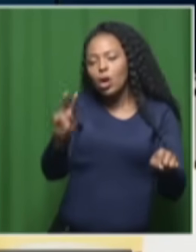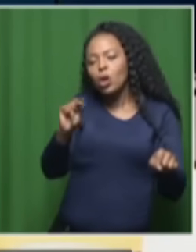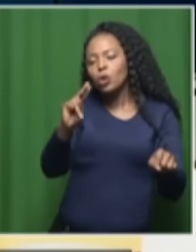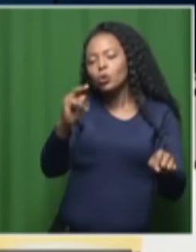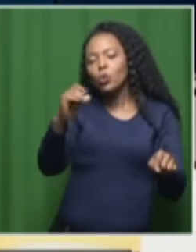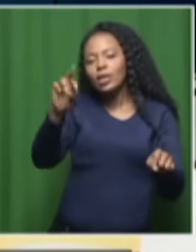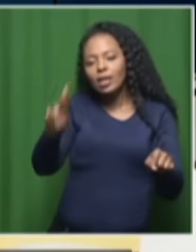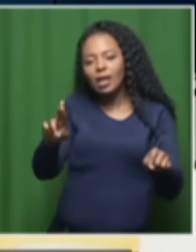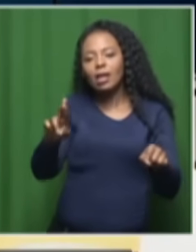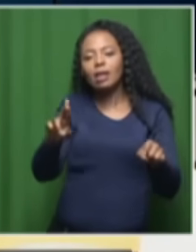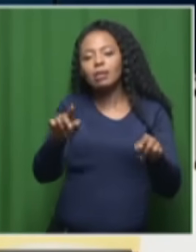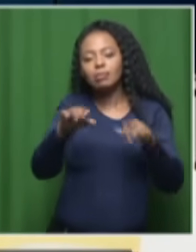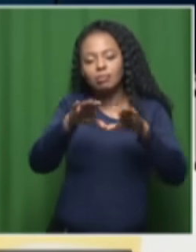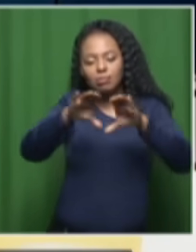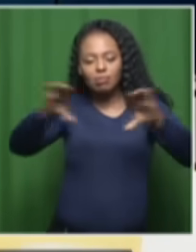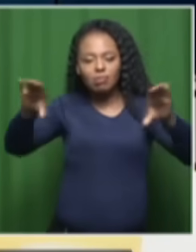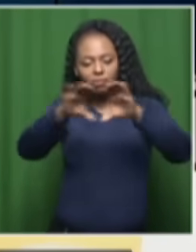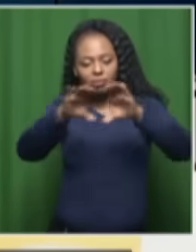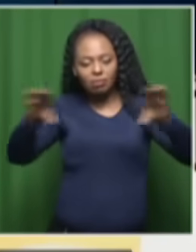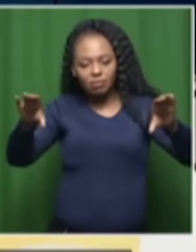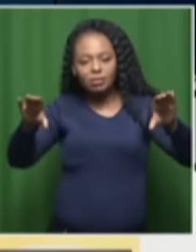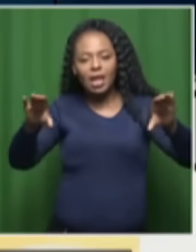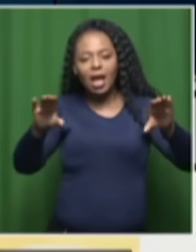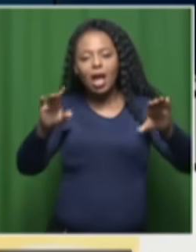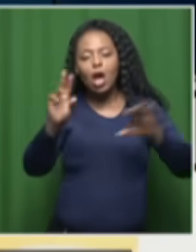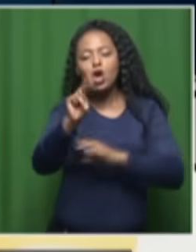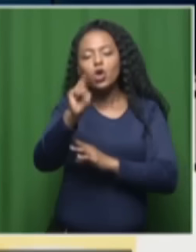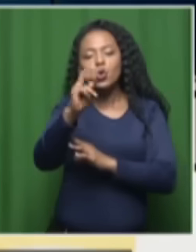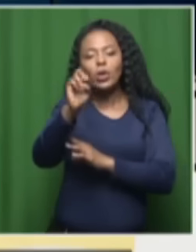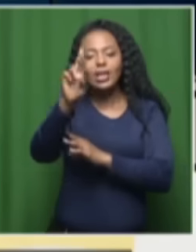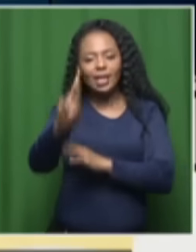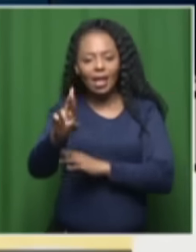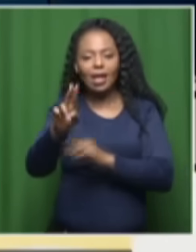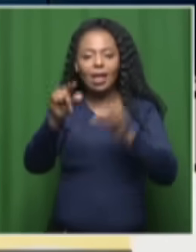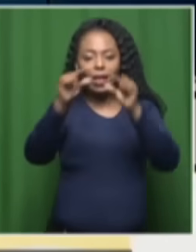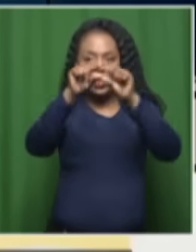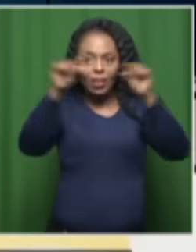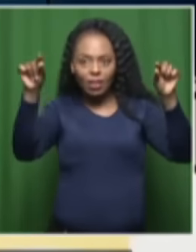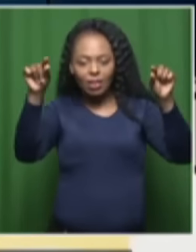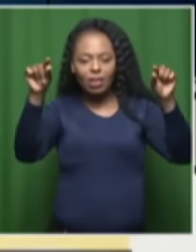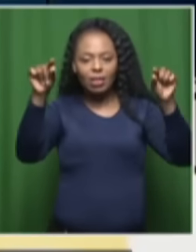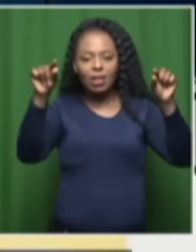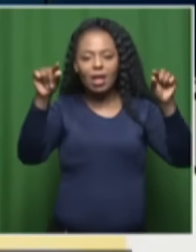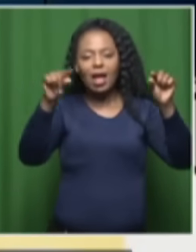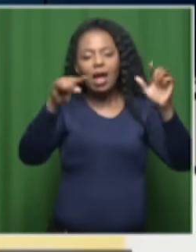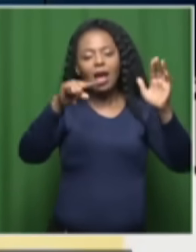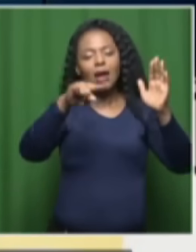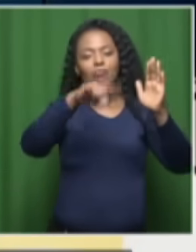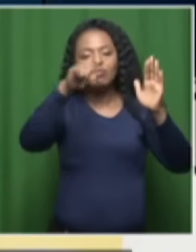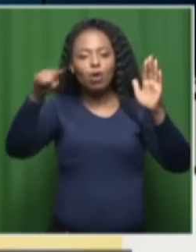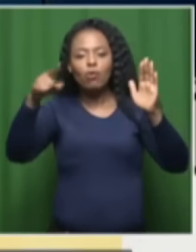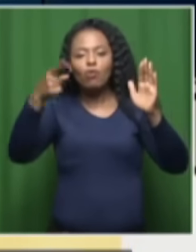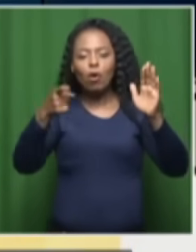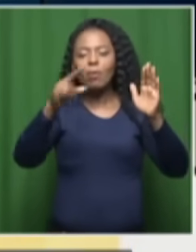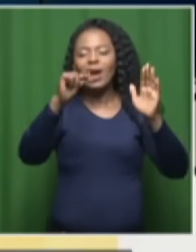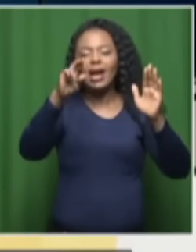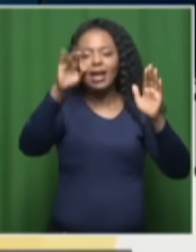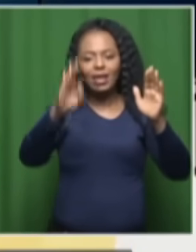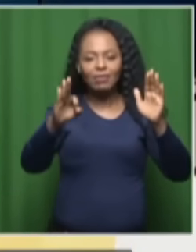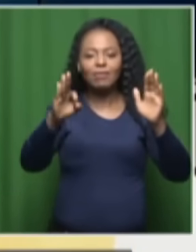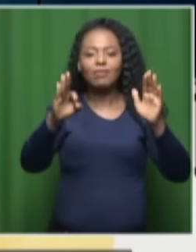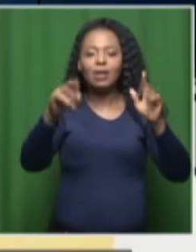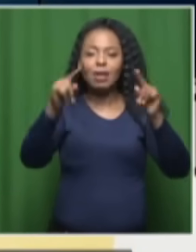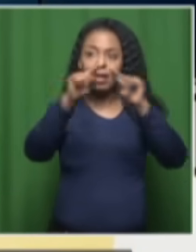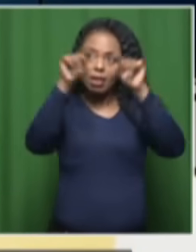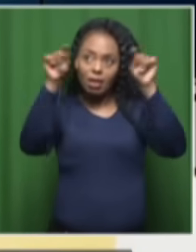Cahora Bassa, this is hydro from Garib and van der Kloof. This is wind, the yellow is solar, the green is coming out of